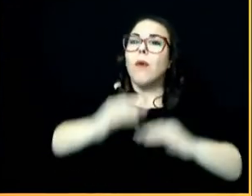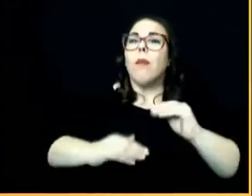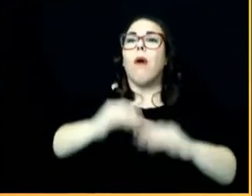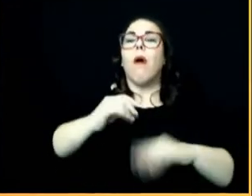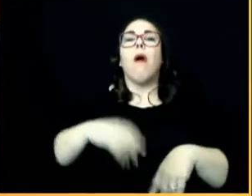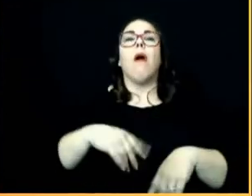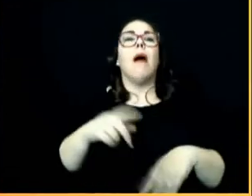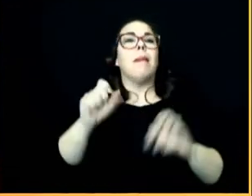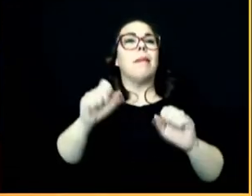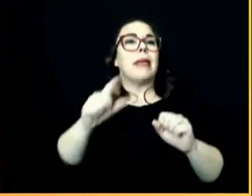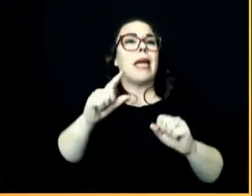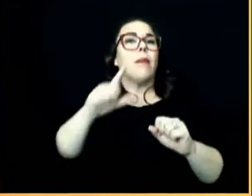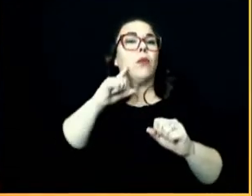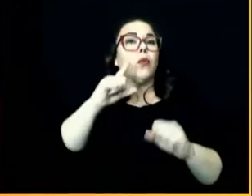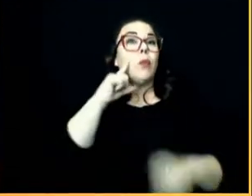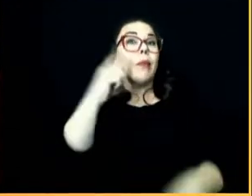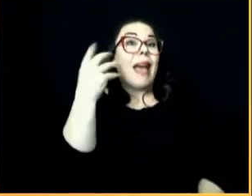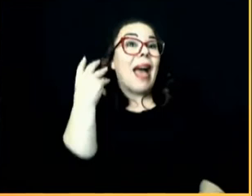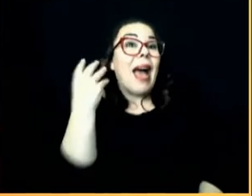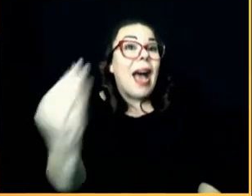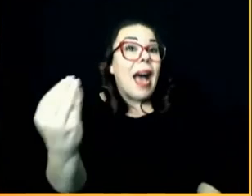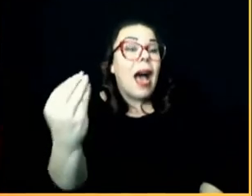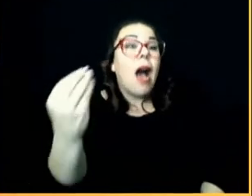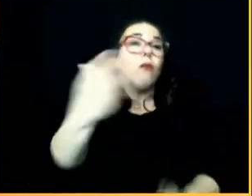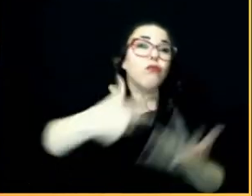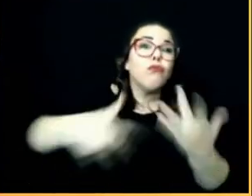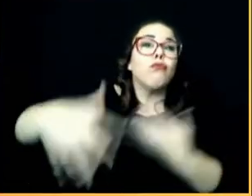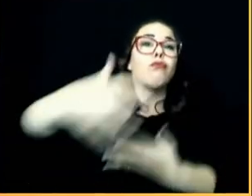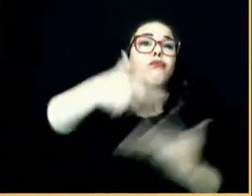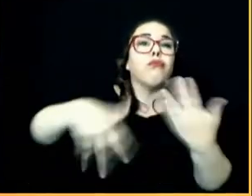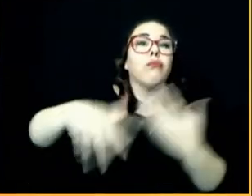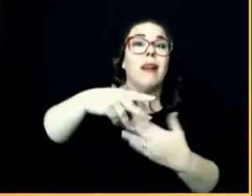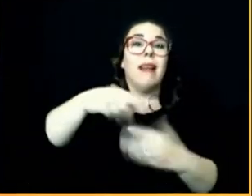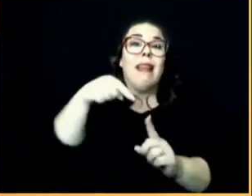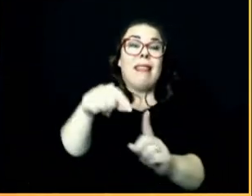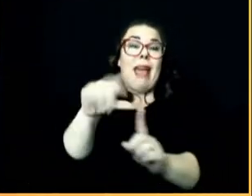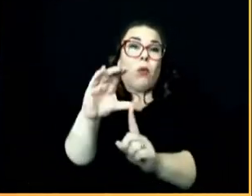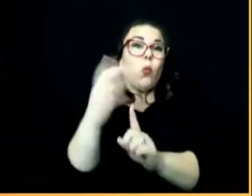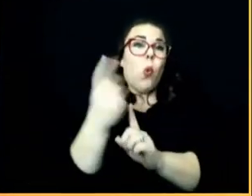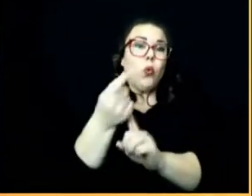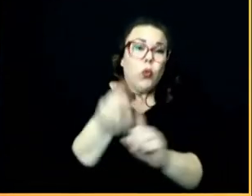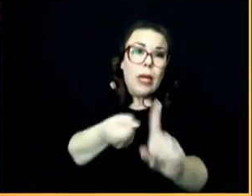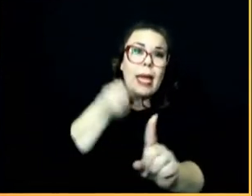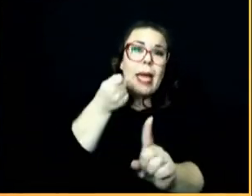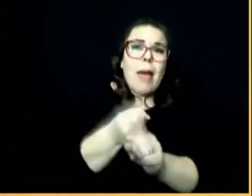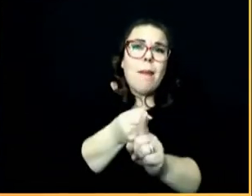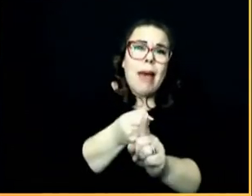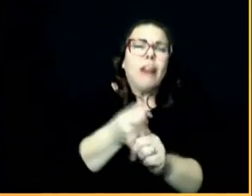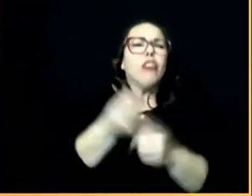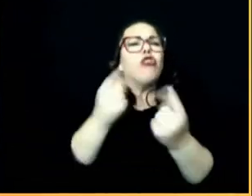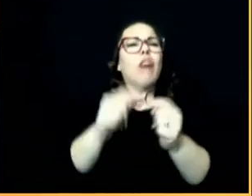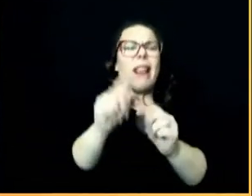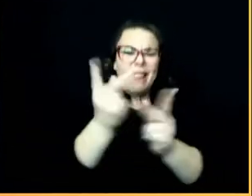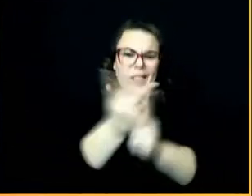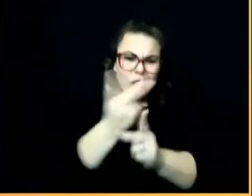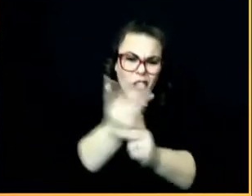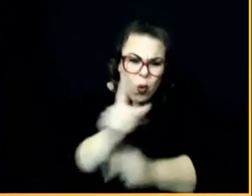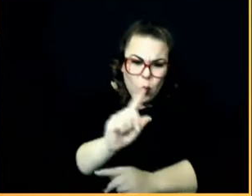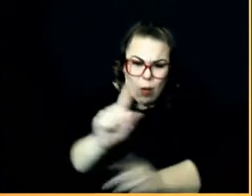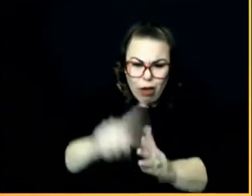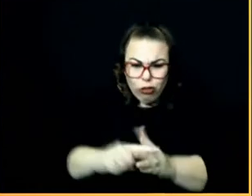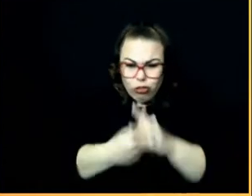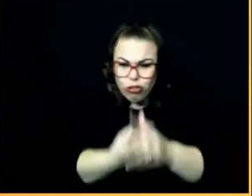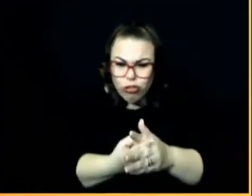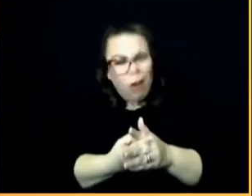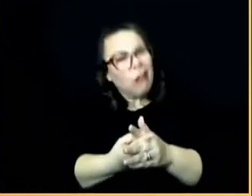think it has this huge cultural impact that can be hard to trace because you can't really quantify it, but you